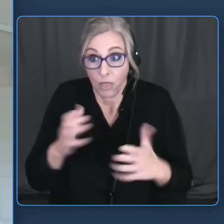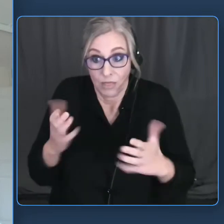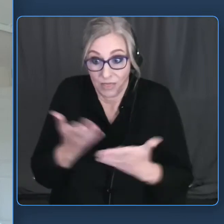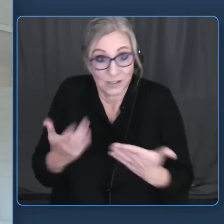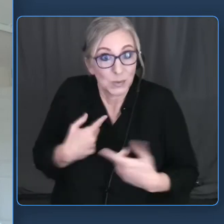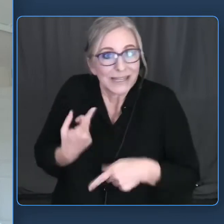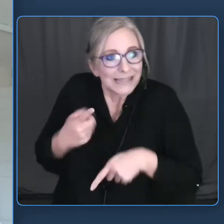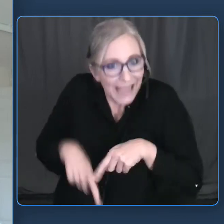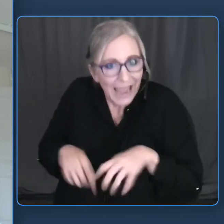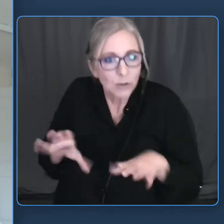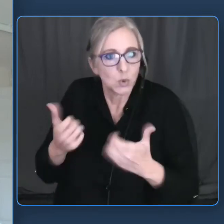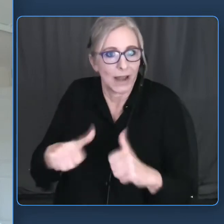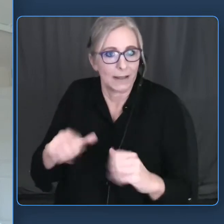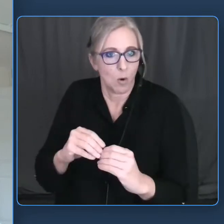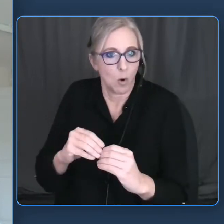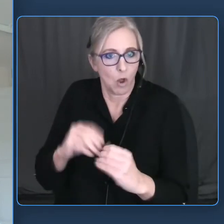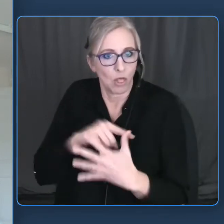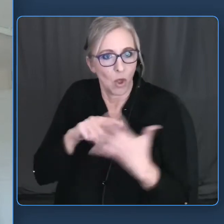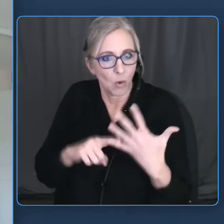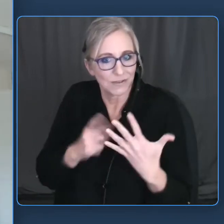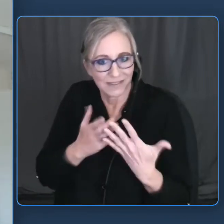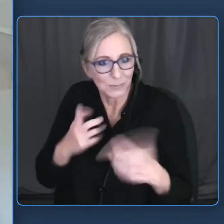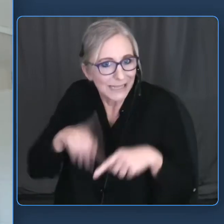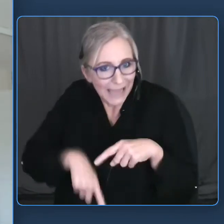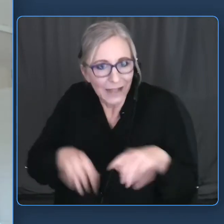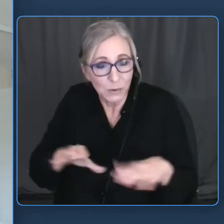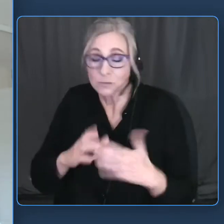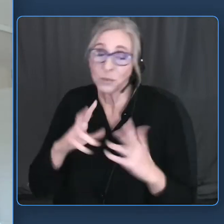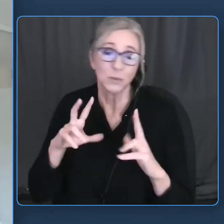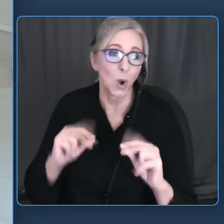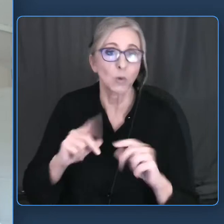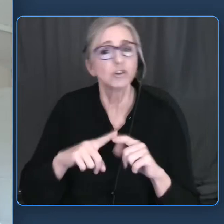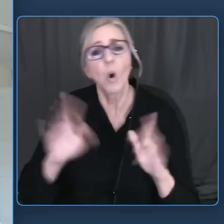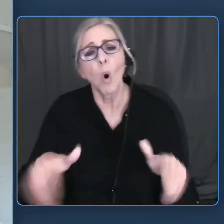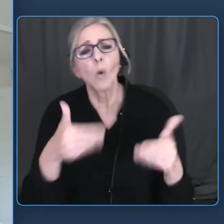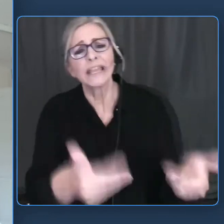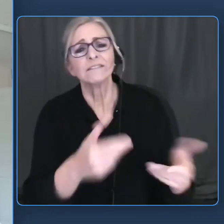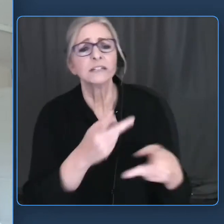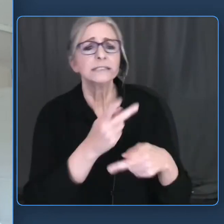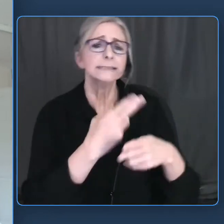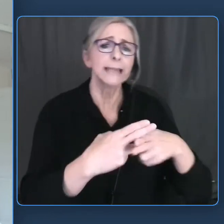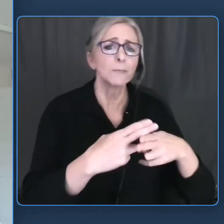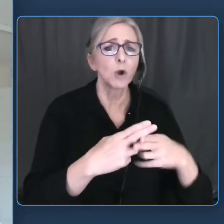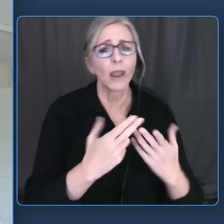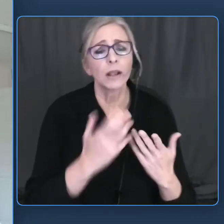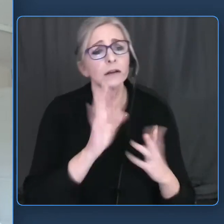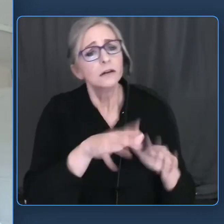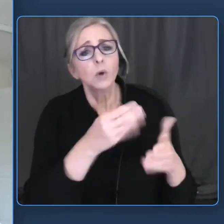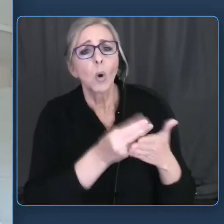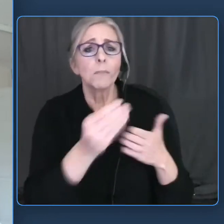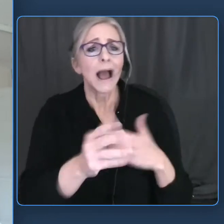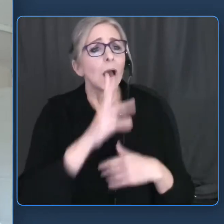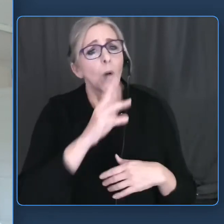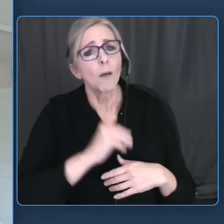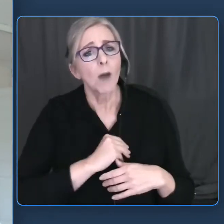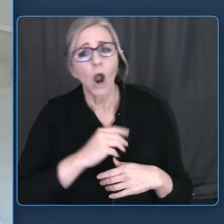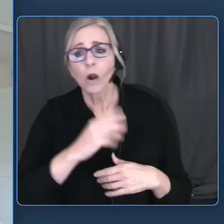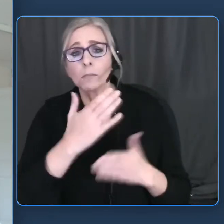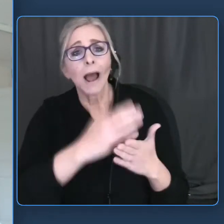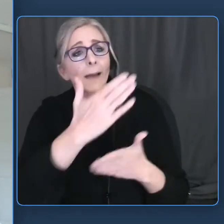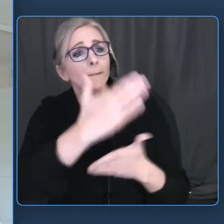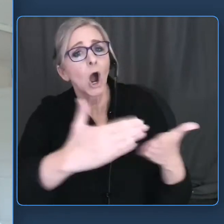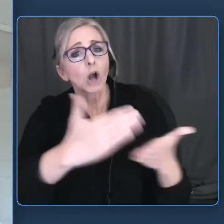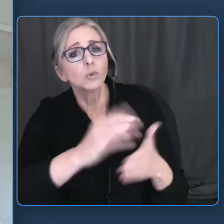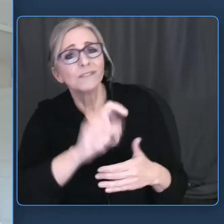we literally can no longer do. So no, you can't just go to a Walmart and grab a spare part. It doesn't